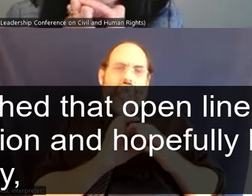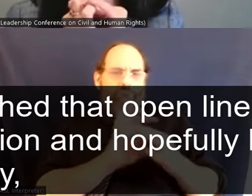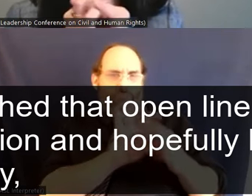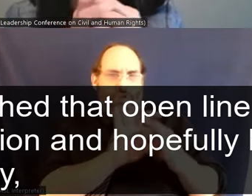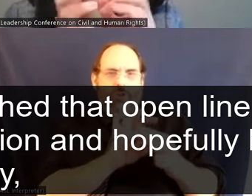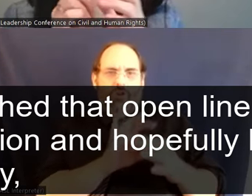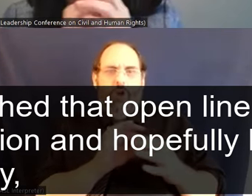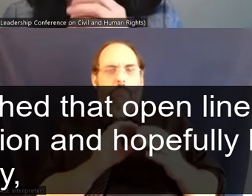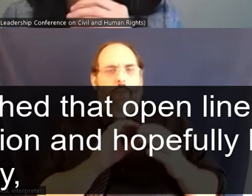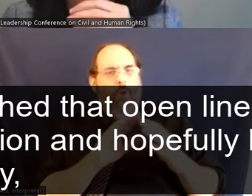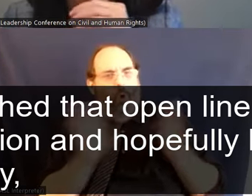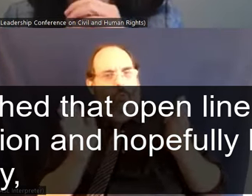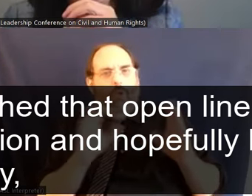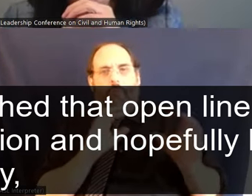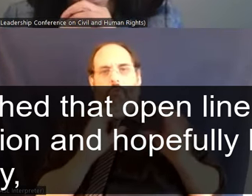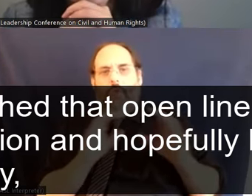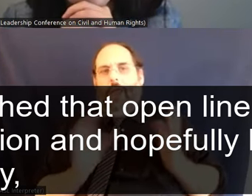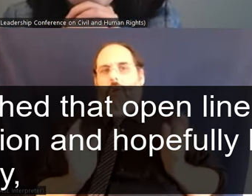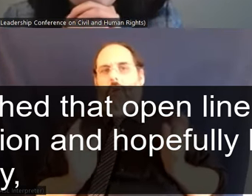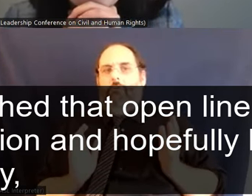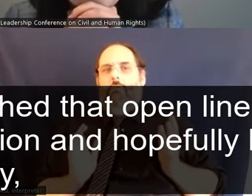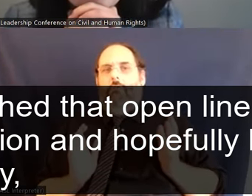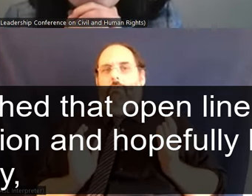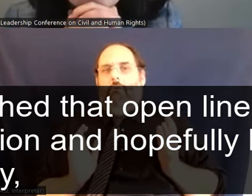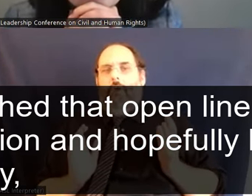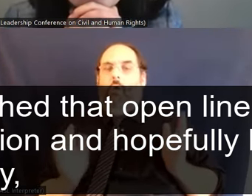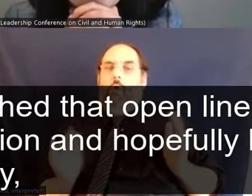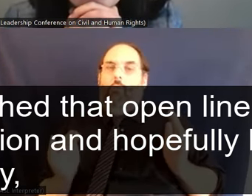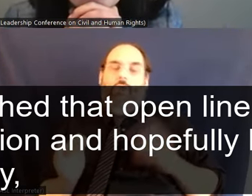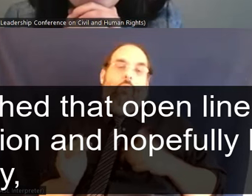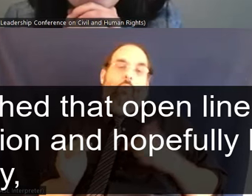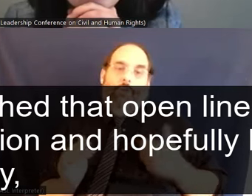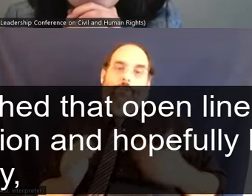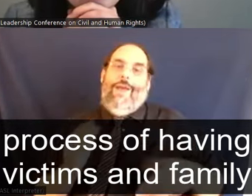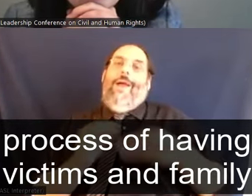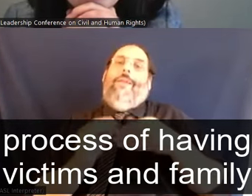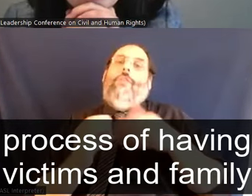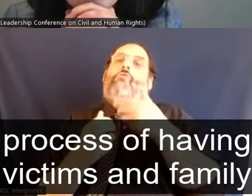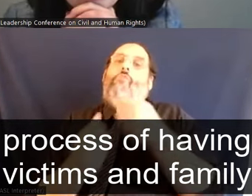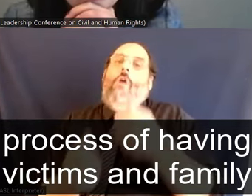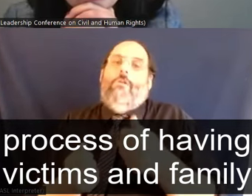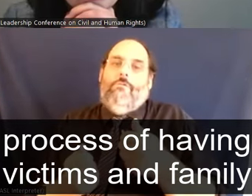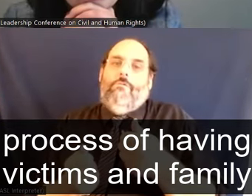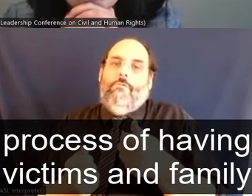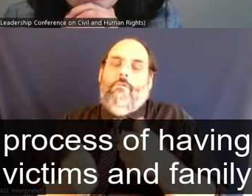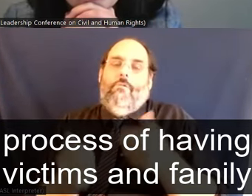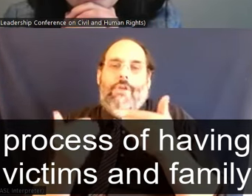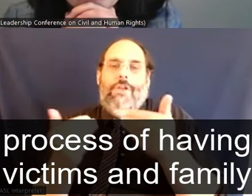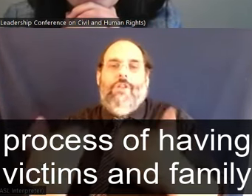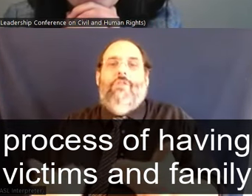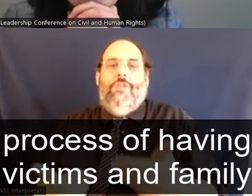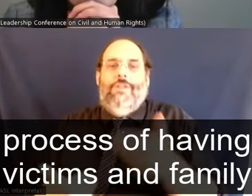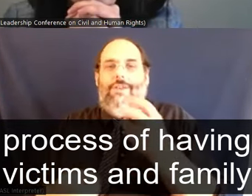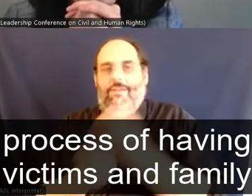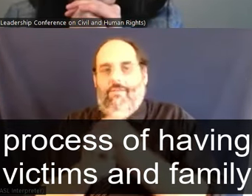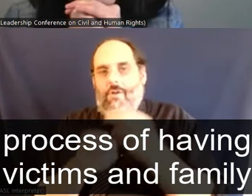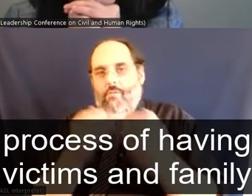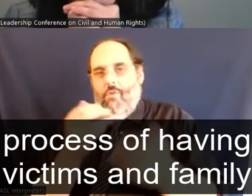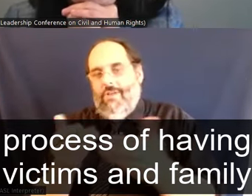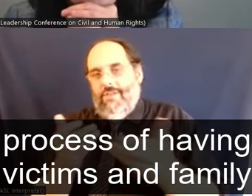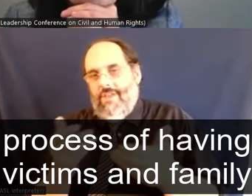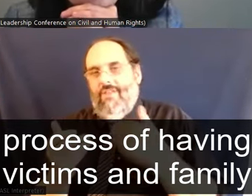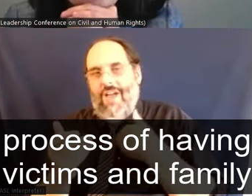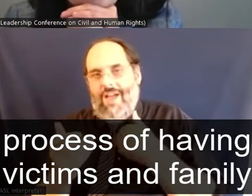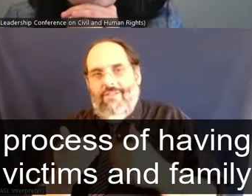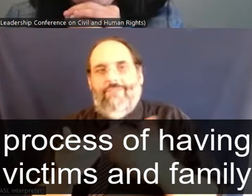that open line of communication and hopefully built trust going into this very, very difficult process of having